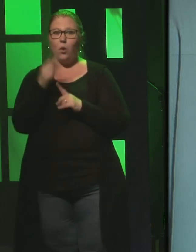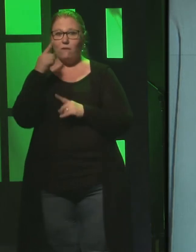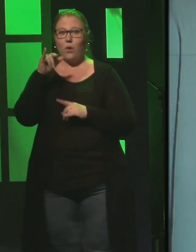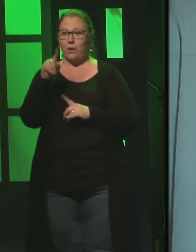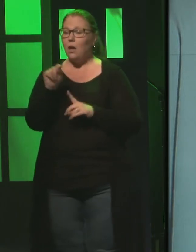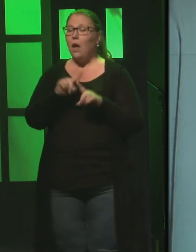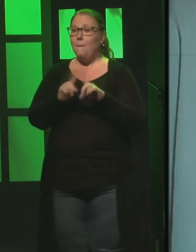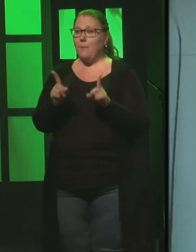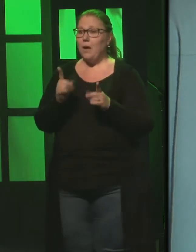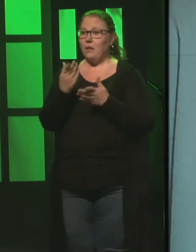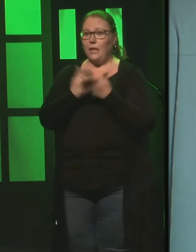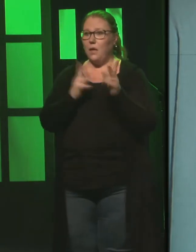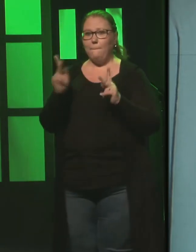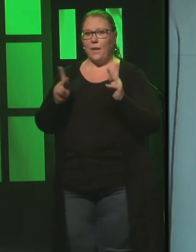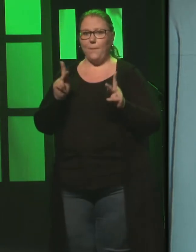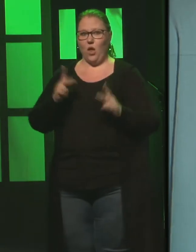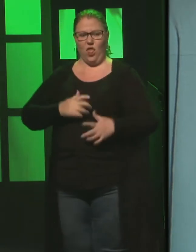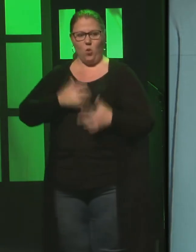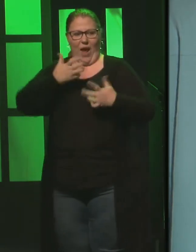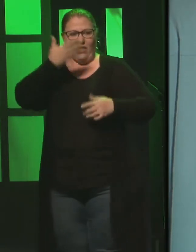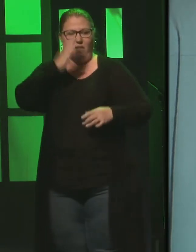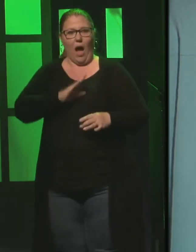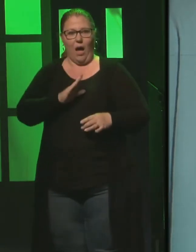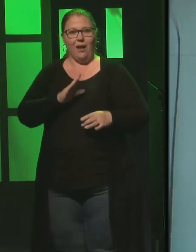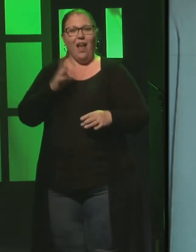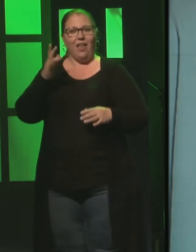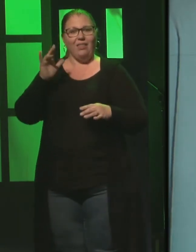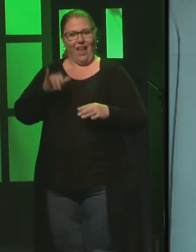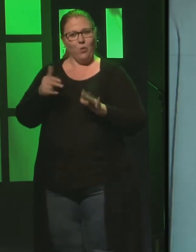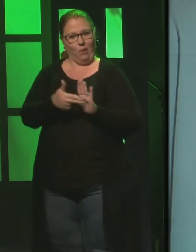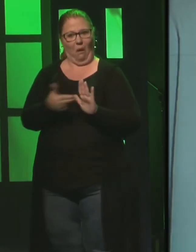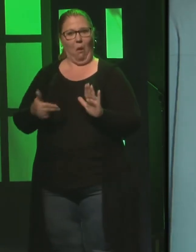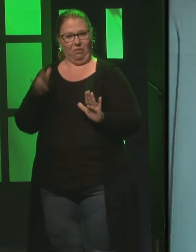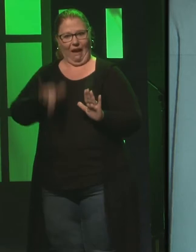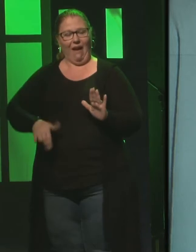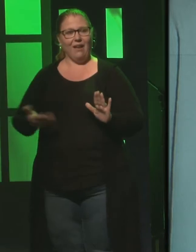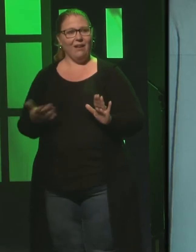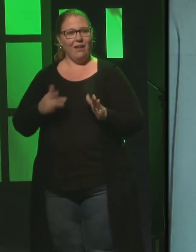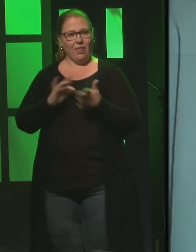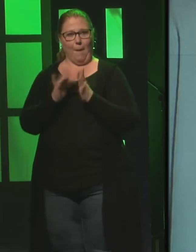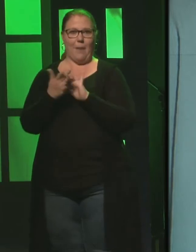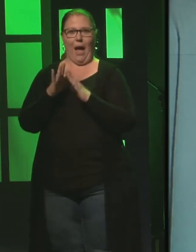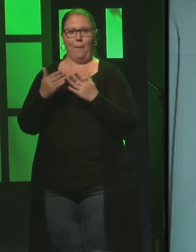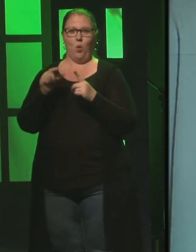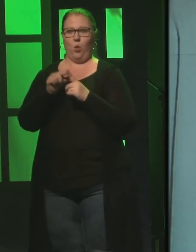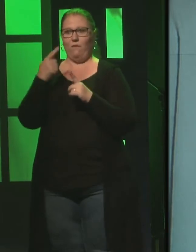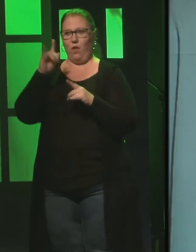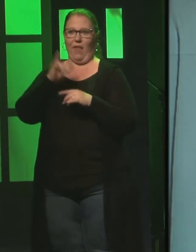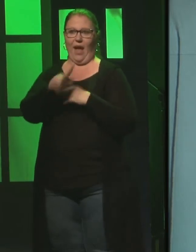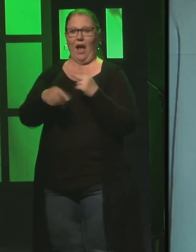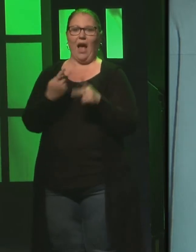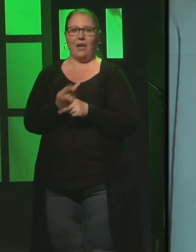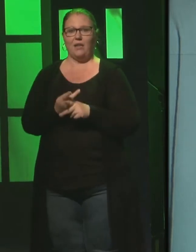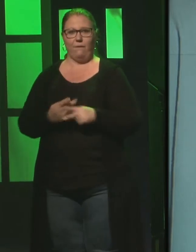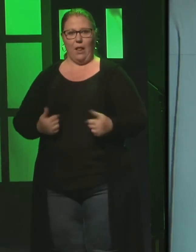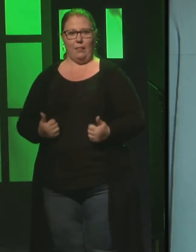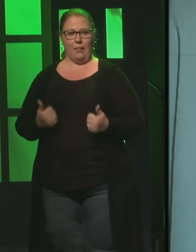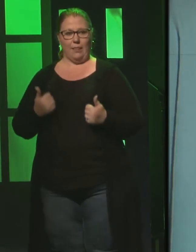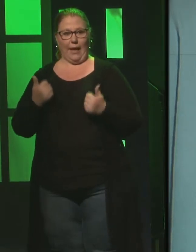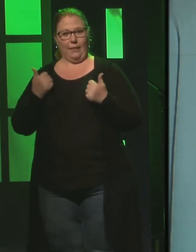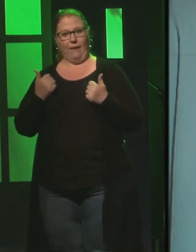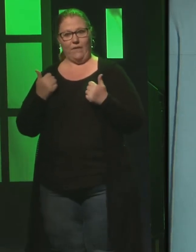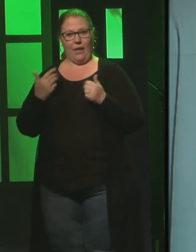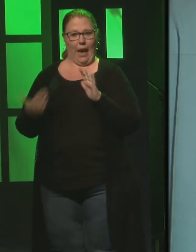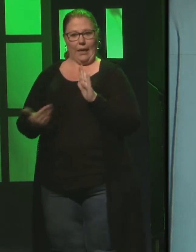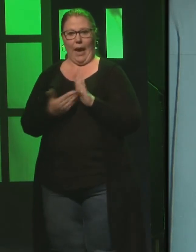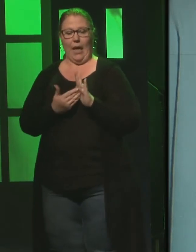just, some people, the wrath of God is oftentimes what it's called in Scripture, like the Bible word for this kind of living into and